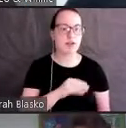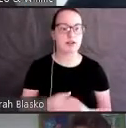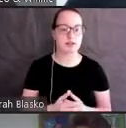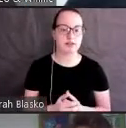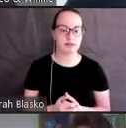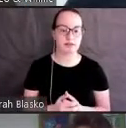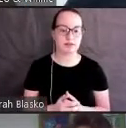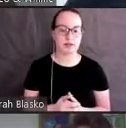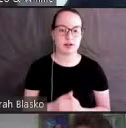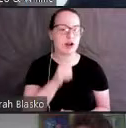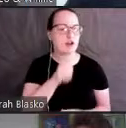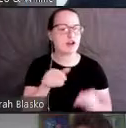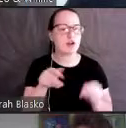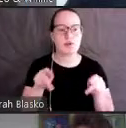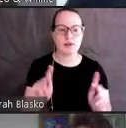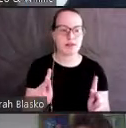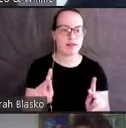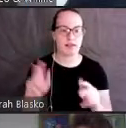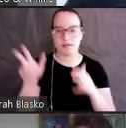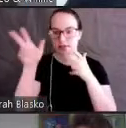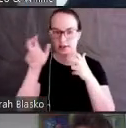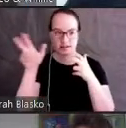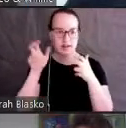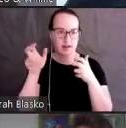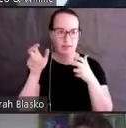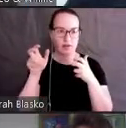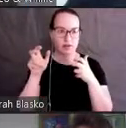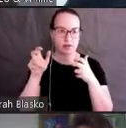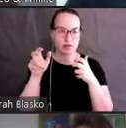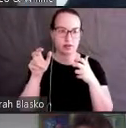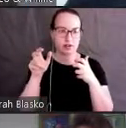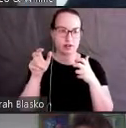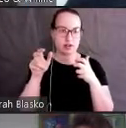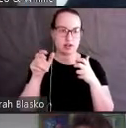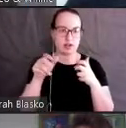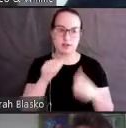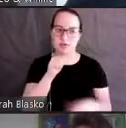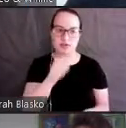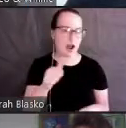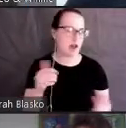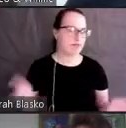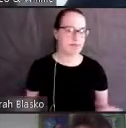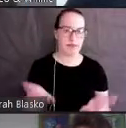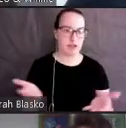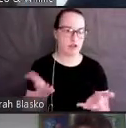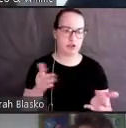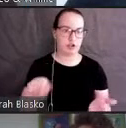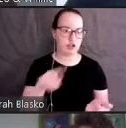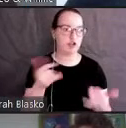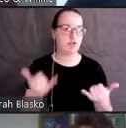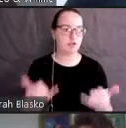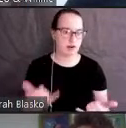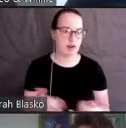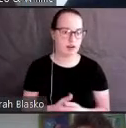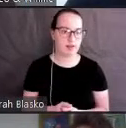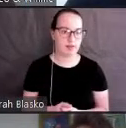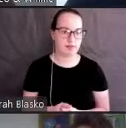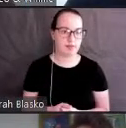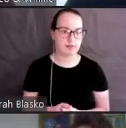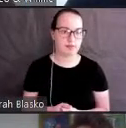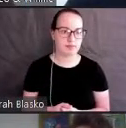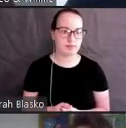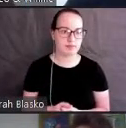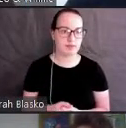from doing what Jesus has called us to do. Let's make disciples.